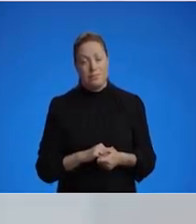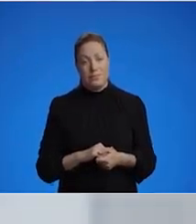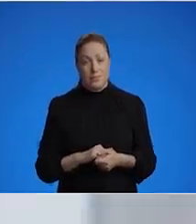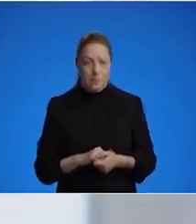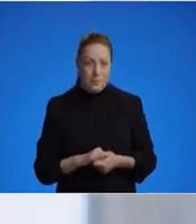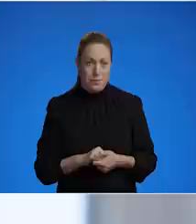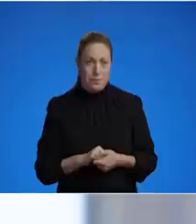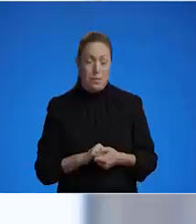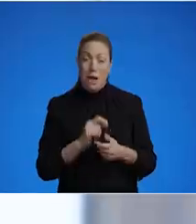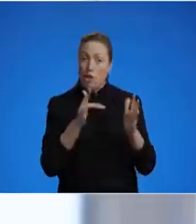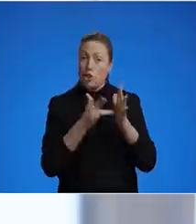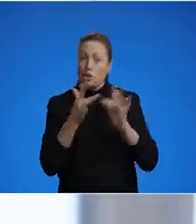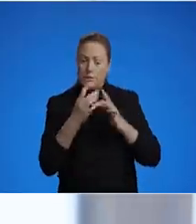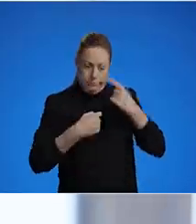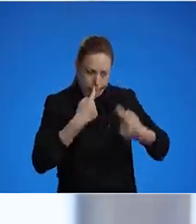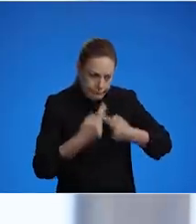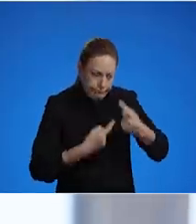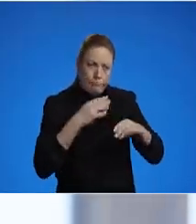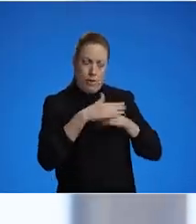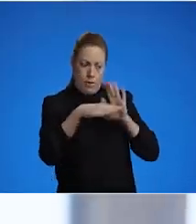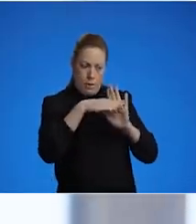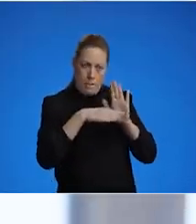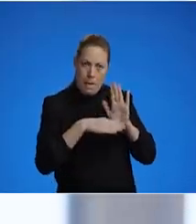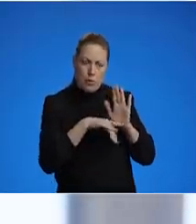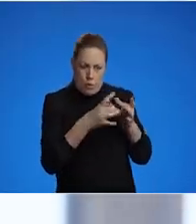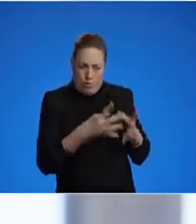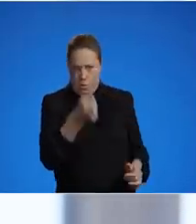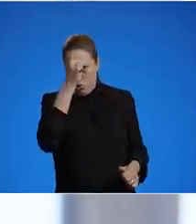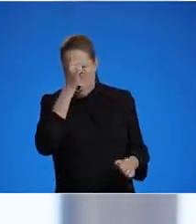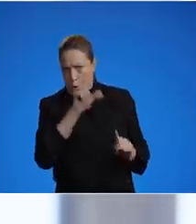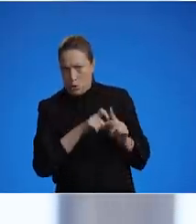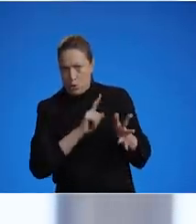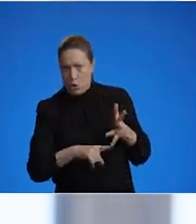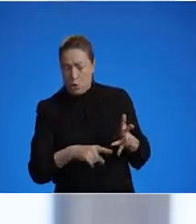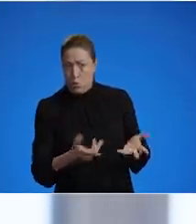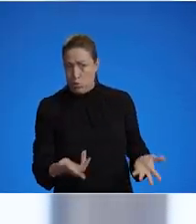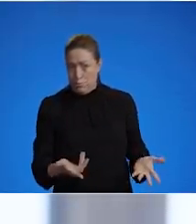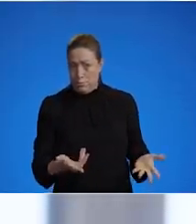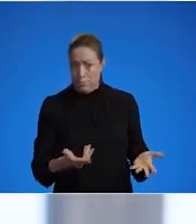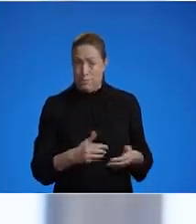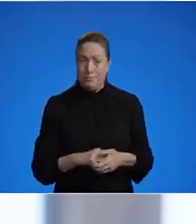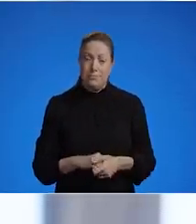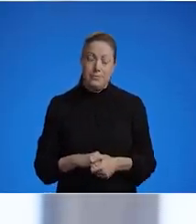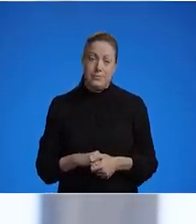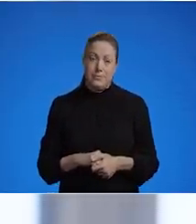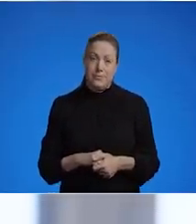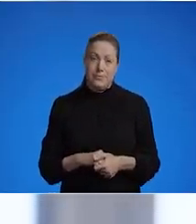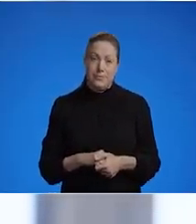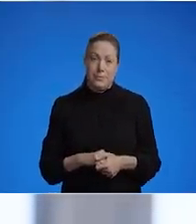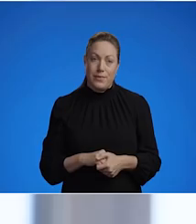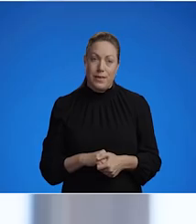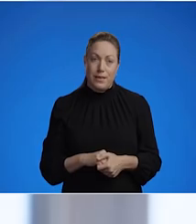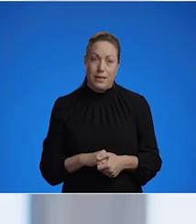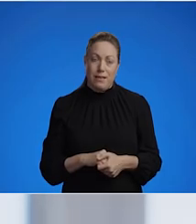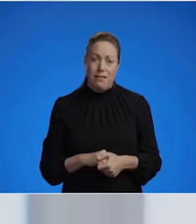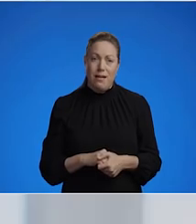doesn't. But Jesus then starts to enumerate the commandments. Don't do this, do that. You know what they are as